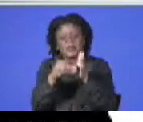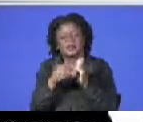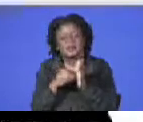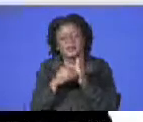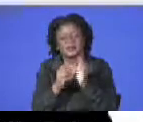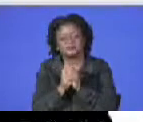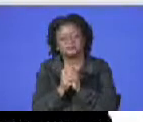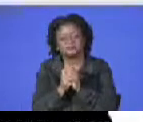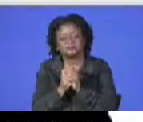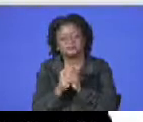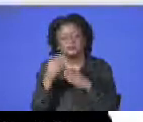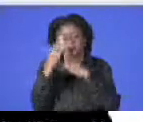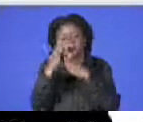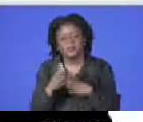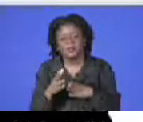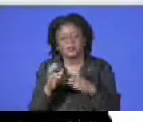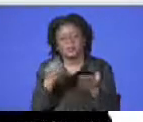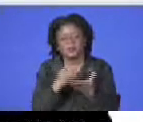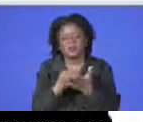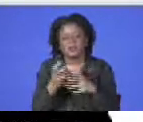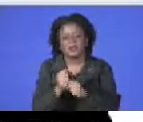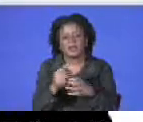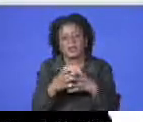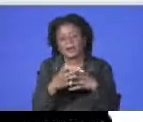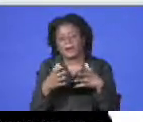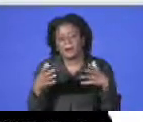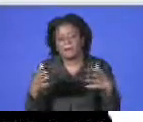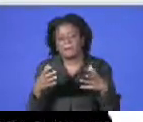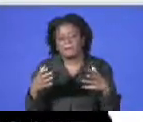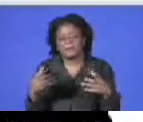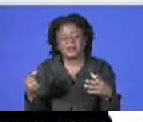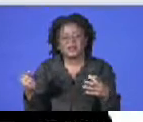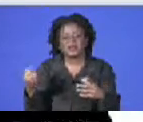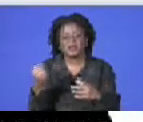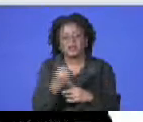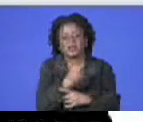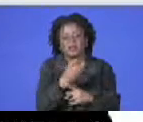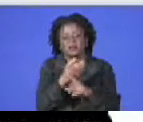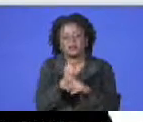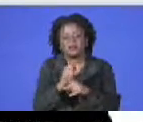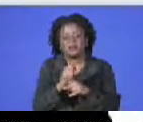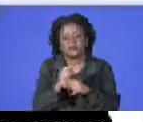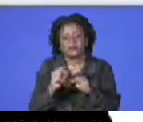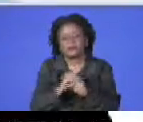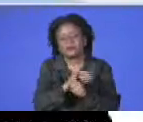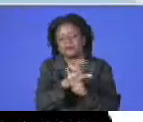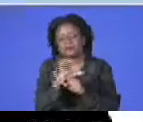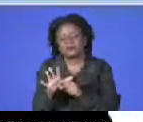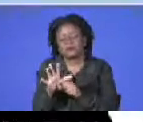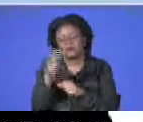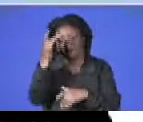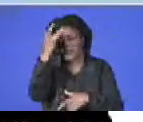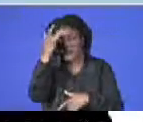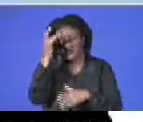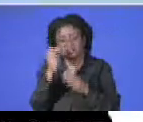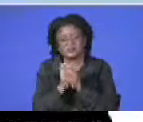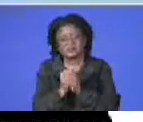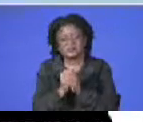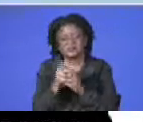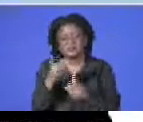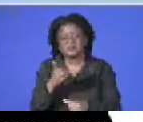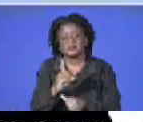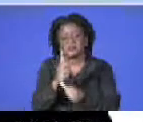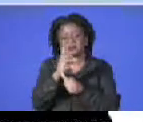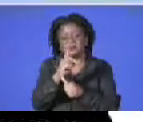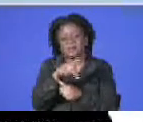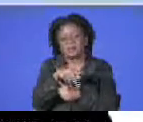Well, the Bahamian economy taking a major hit from the novel coronavirus, and Deputy Prime Minister the Honorable Peter Turnquest says the